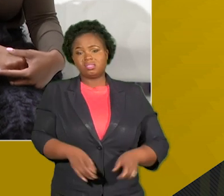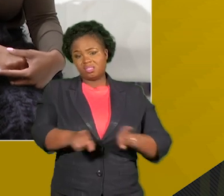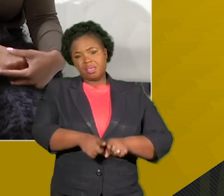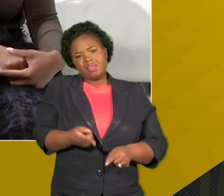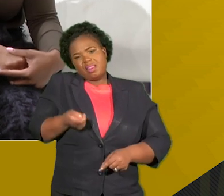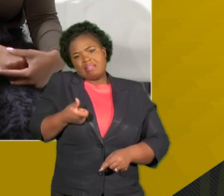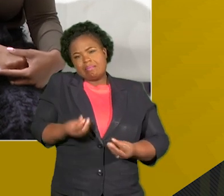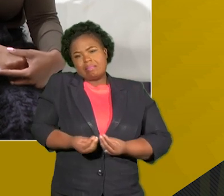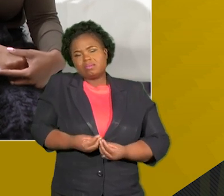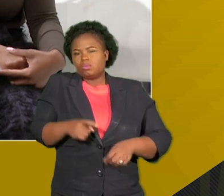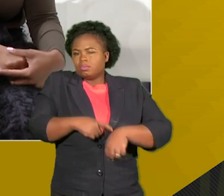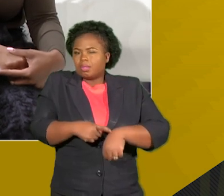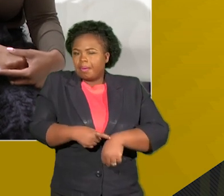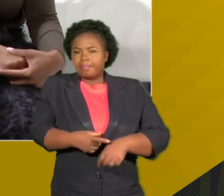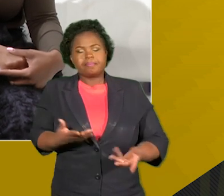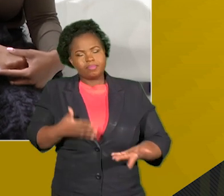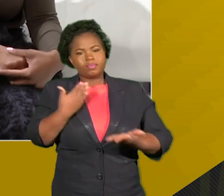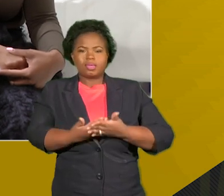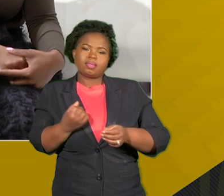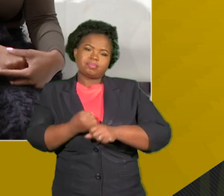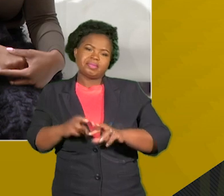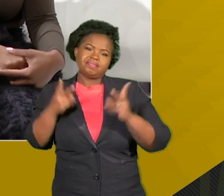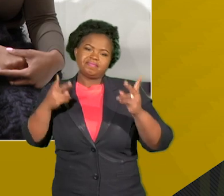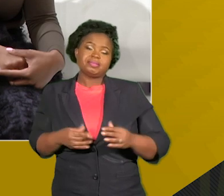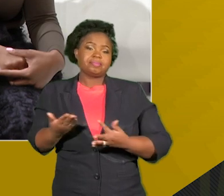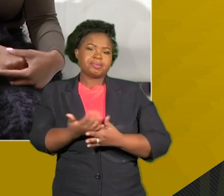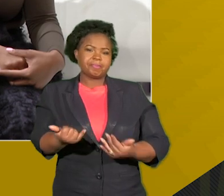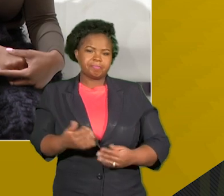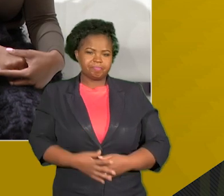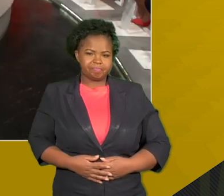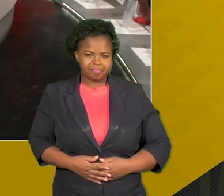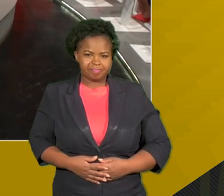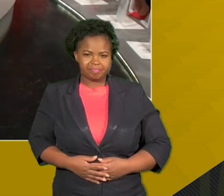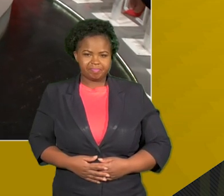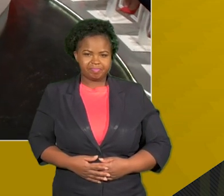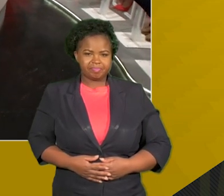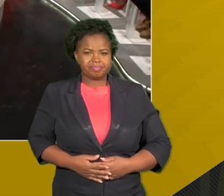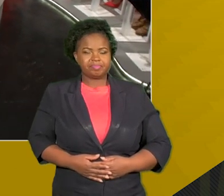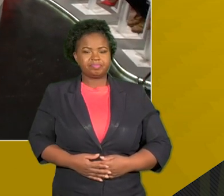ngalokho okuncane okunalo, isikhathi sakho, anything, ungayenza umehluko emphakathini. Asambeni se-break in, siyabuya after this.